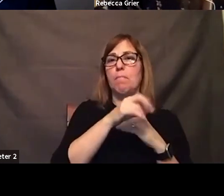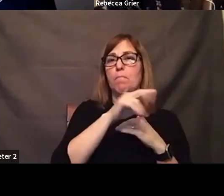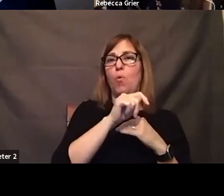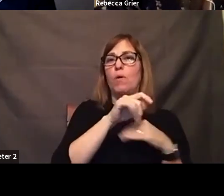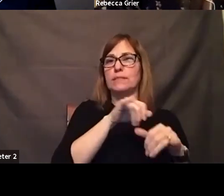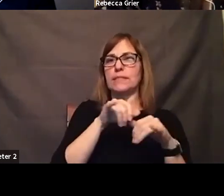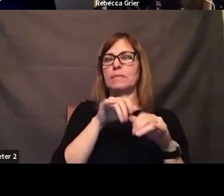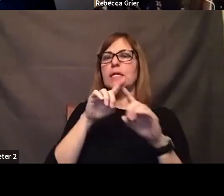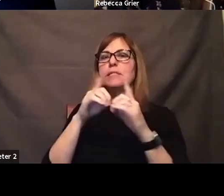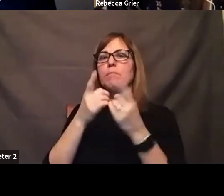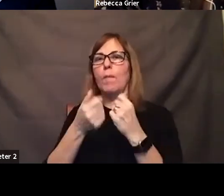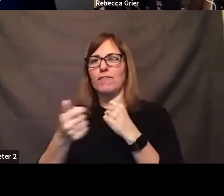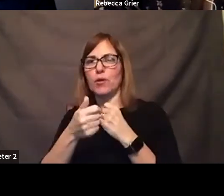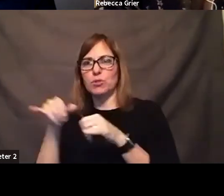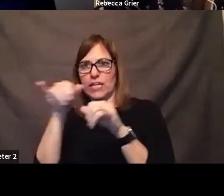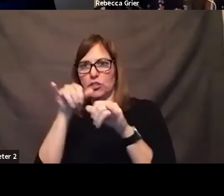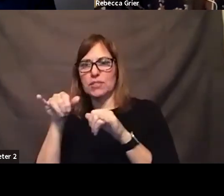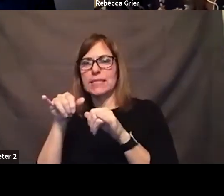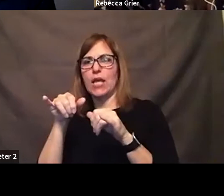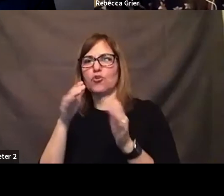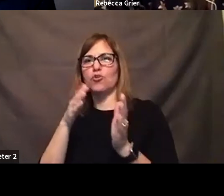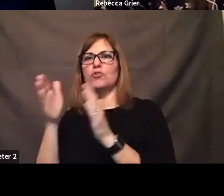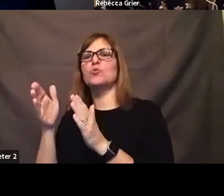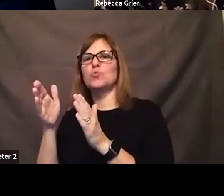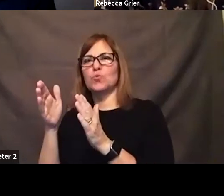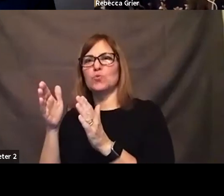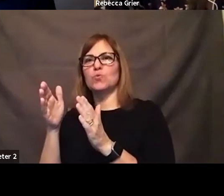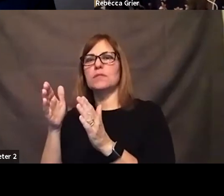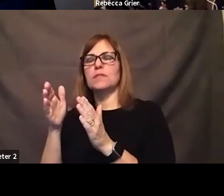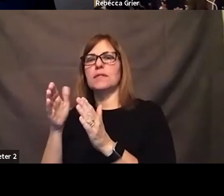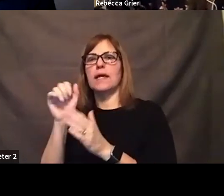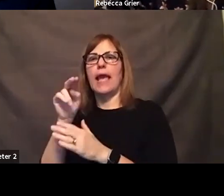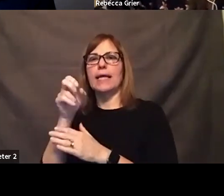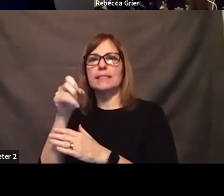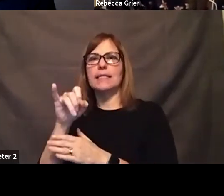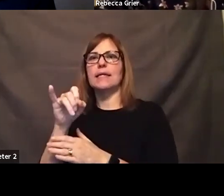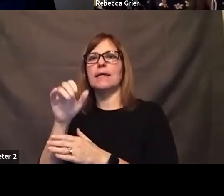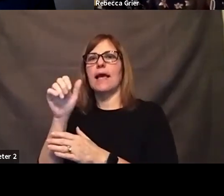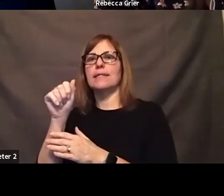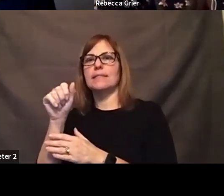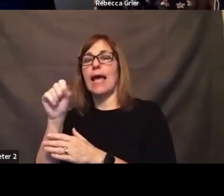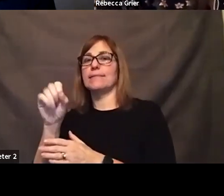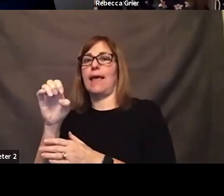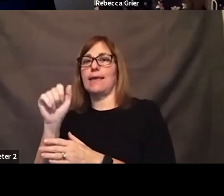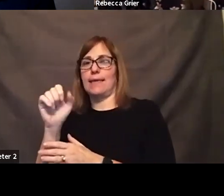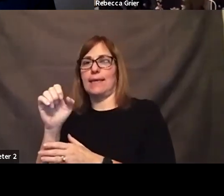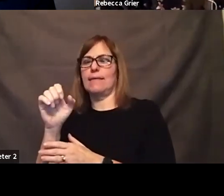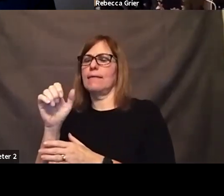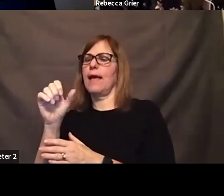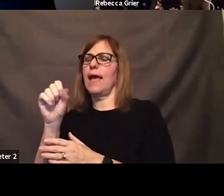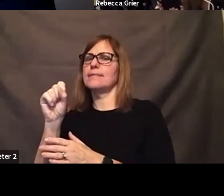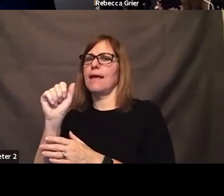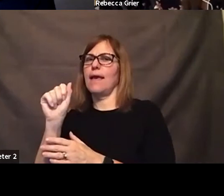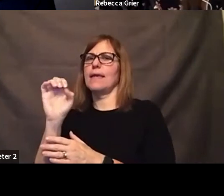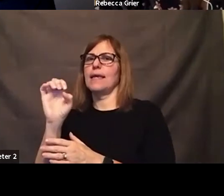Transportation standards to ANSI and SAE standards, all kinds of